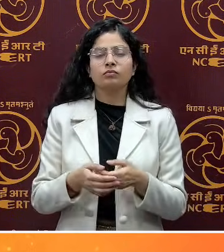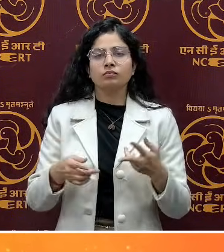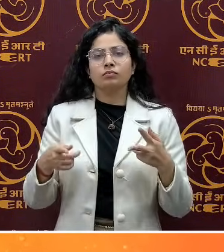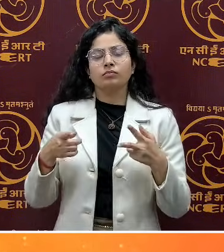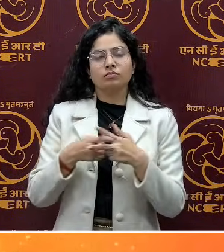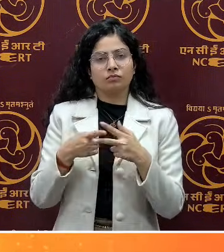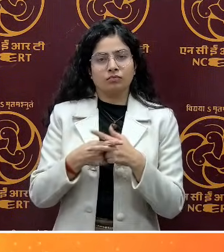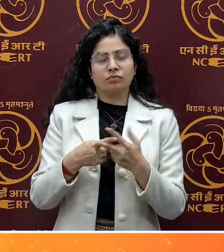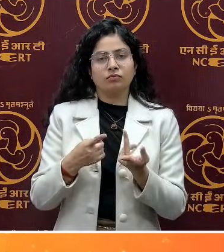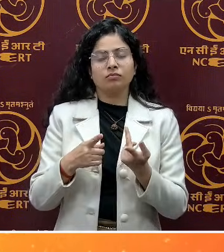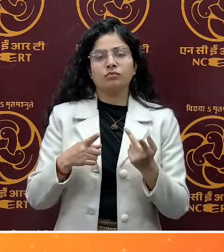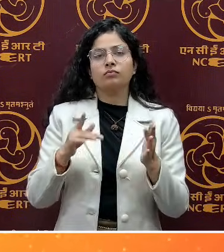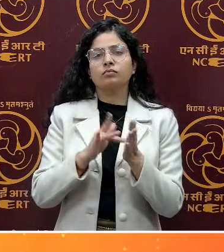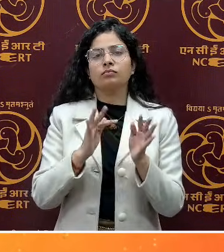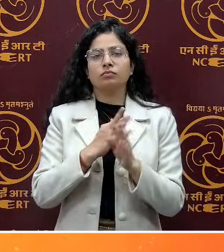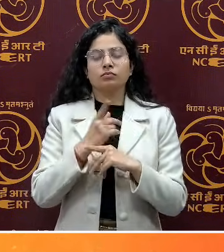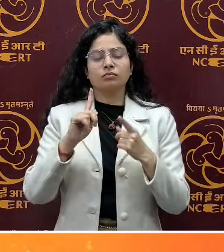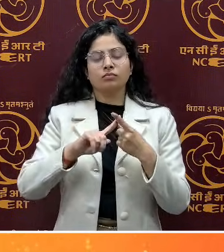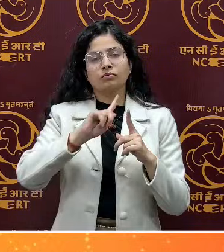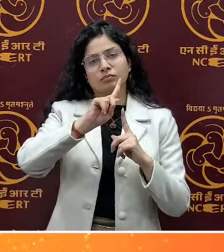disturbance in the ecosystem.